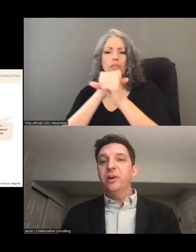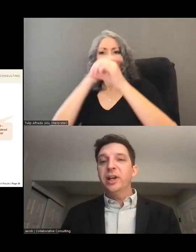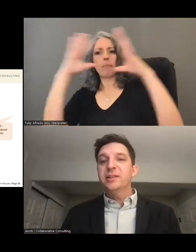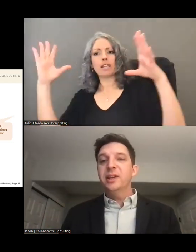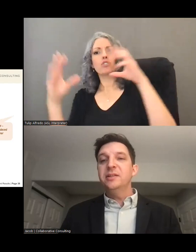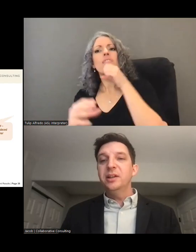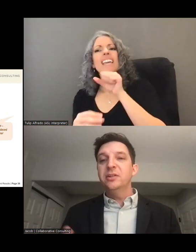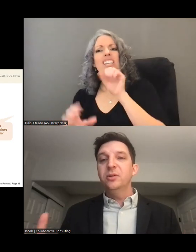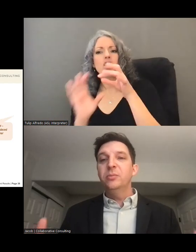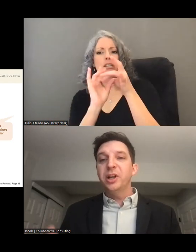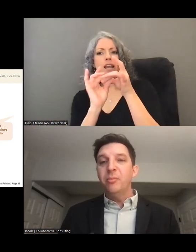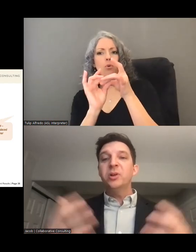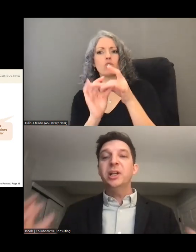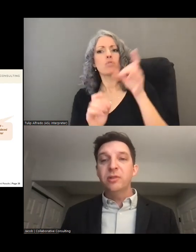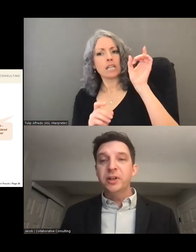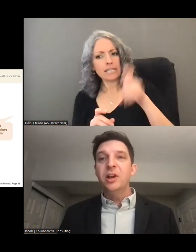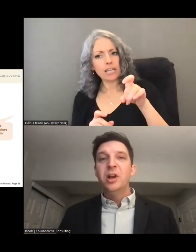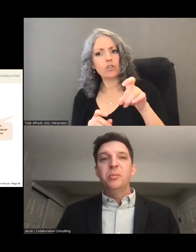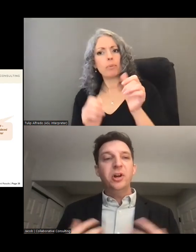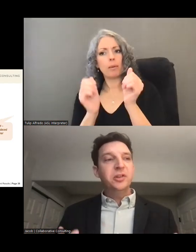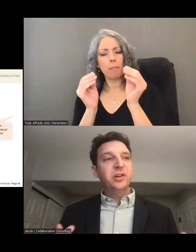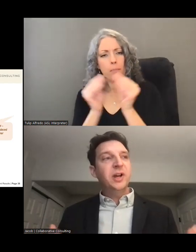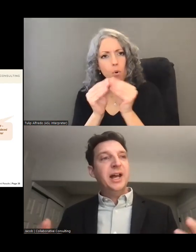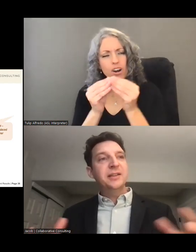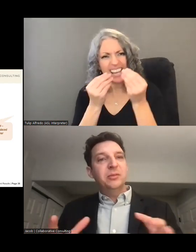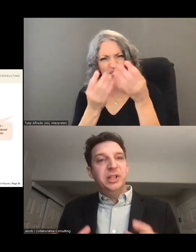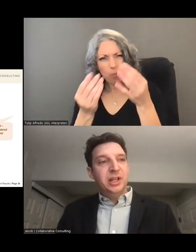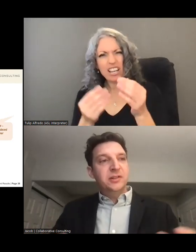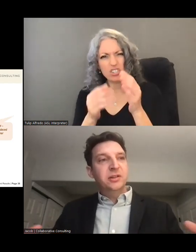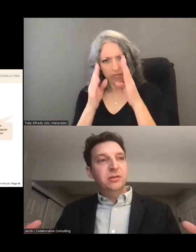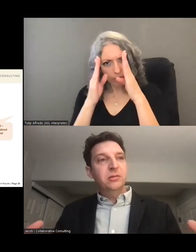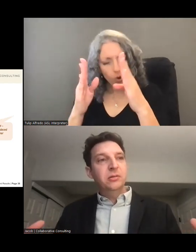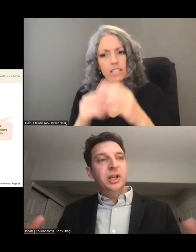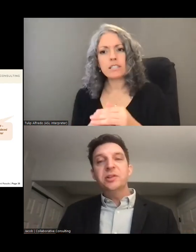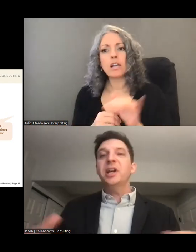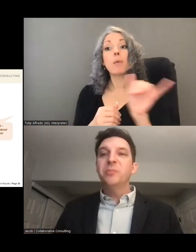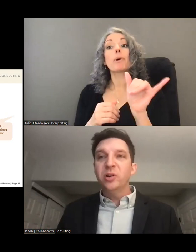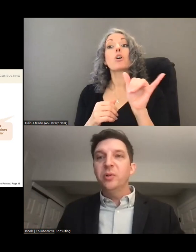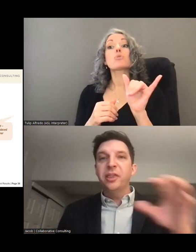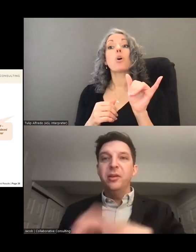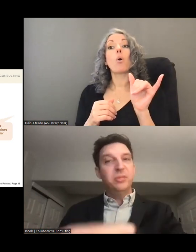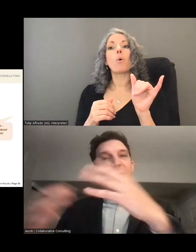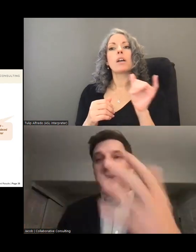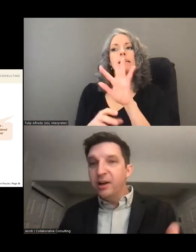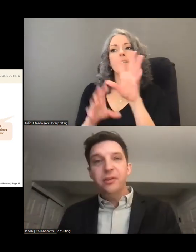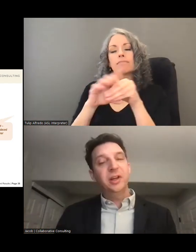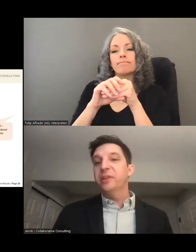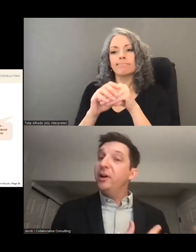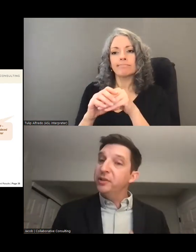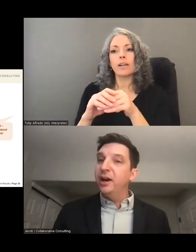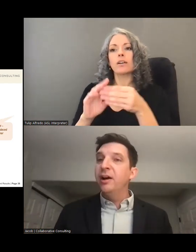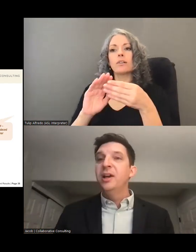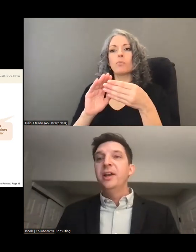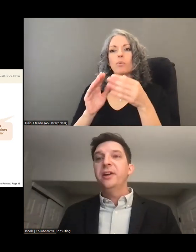aging network as needing to become more data-driven, but also as it begins to intersect more with public health and